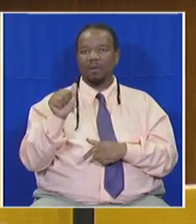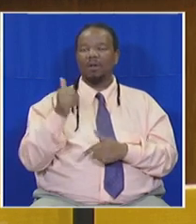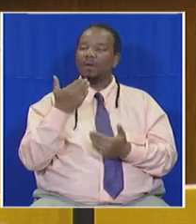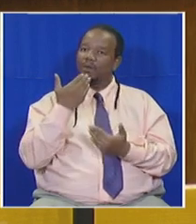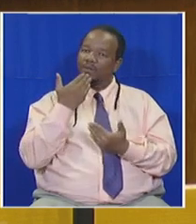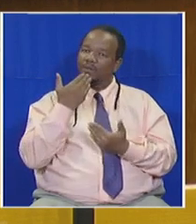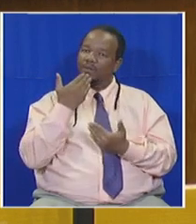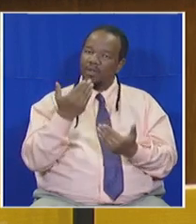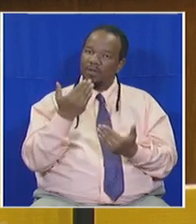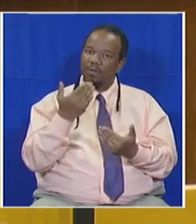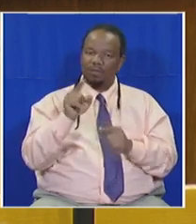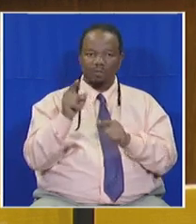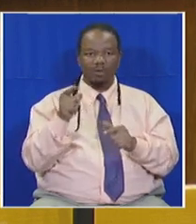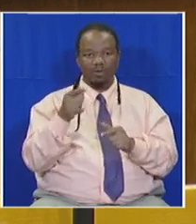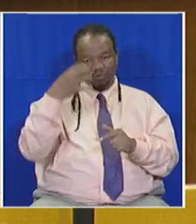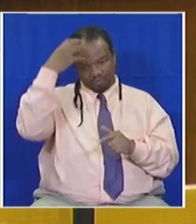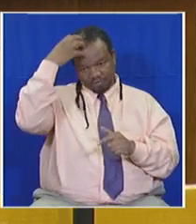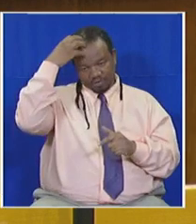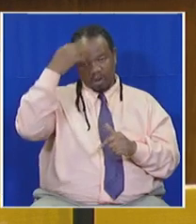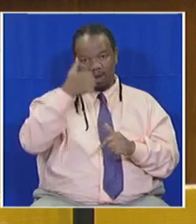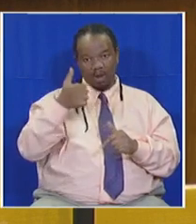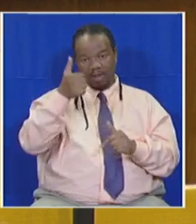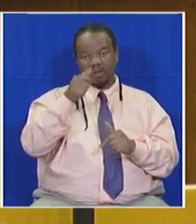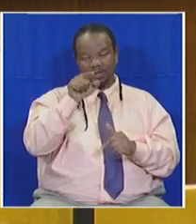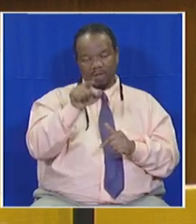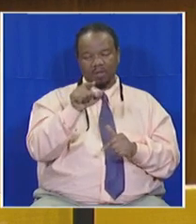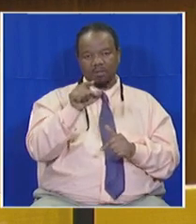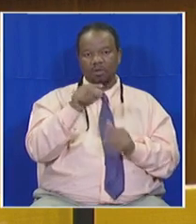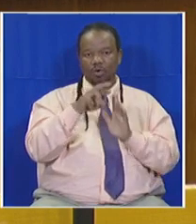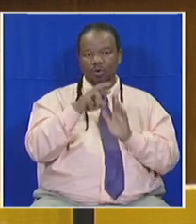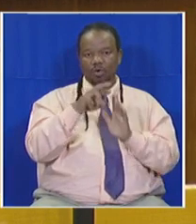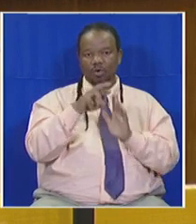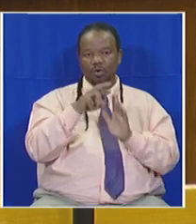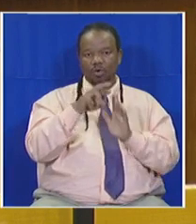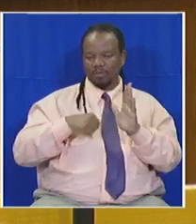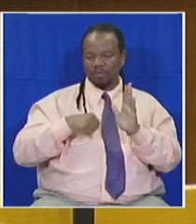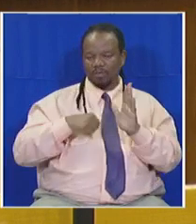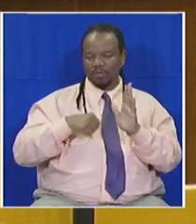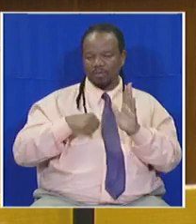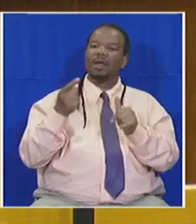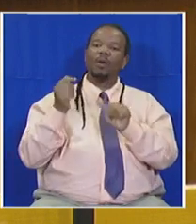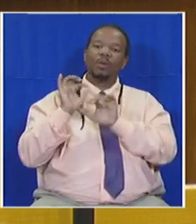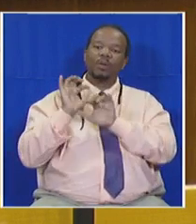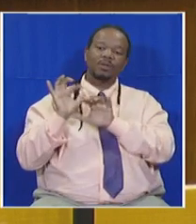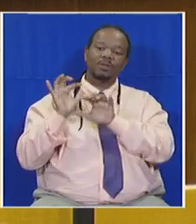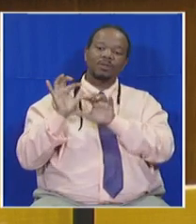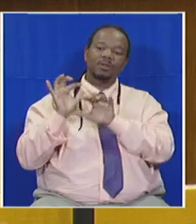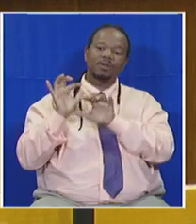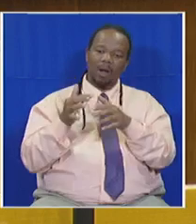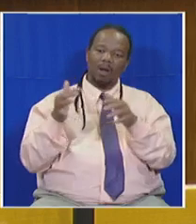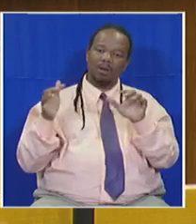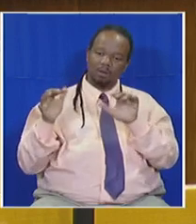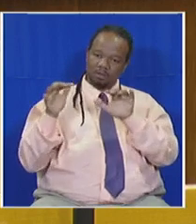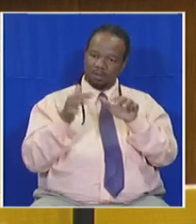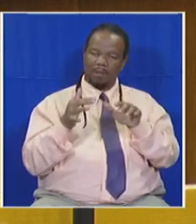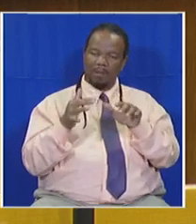municipal councils. And I think the coming Indaba, but also the mooted legislative changes will accord us an opportunity to make